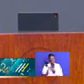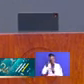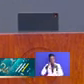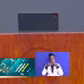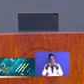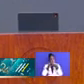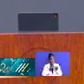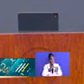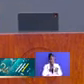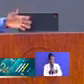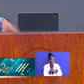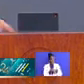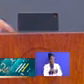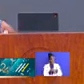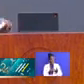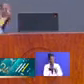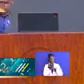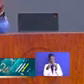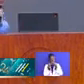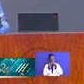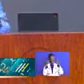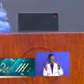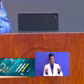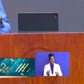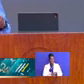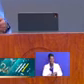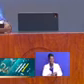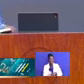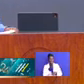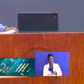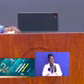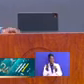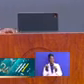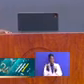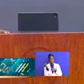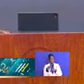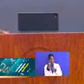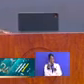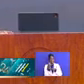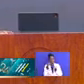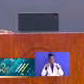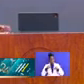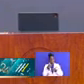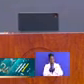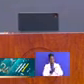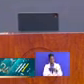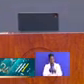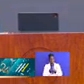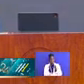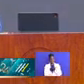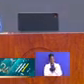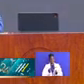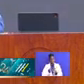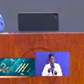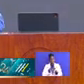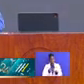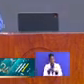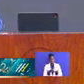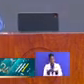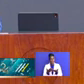gave me this message of auor to speak in February this year and then my